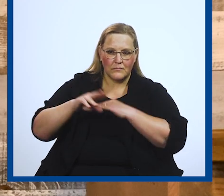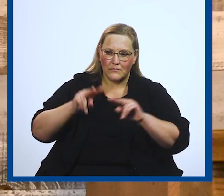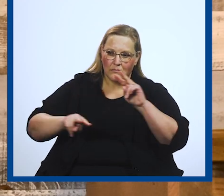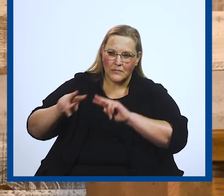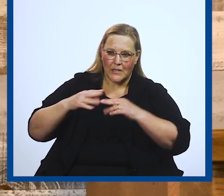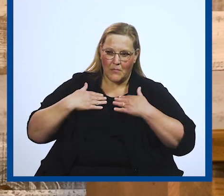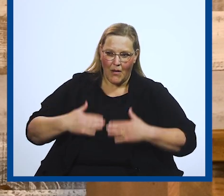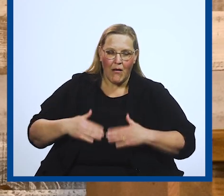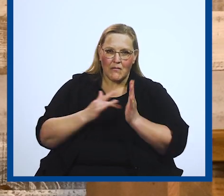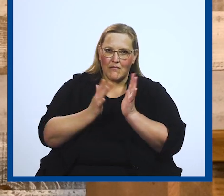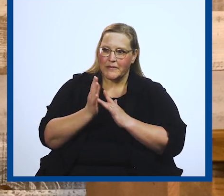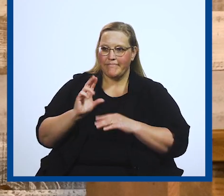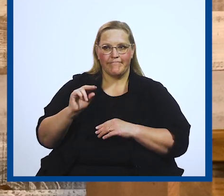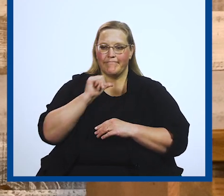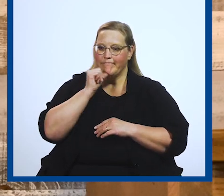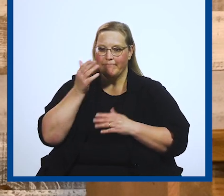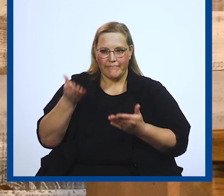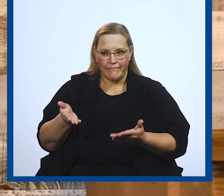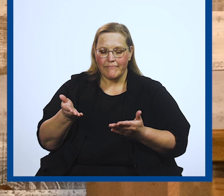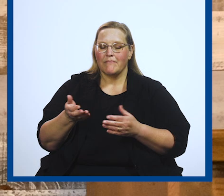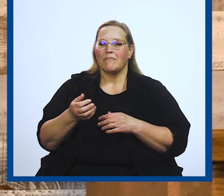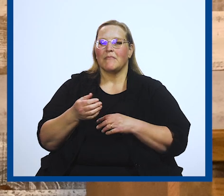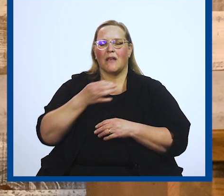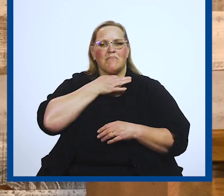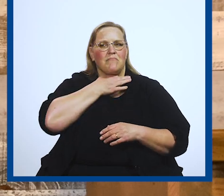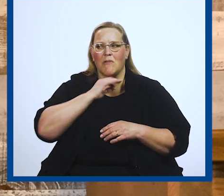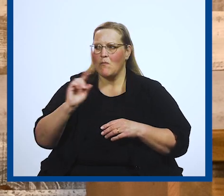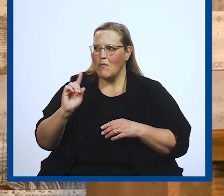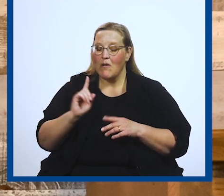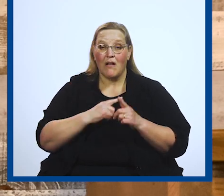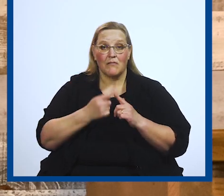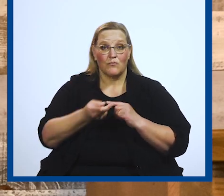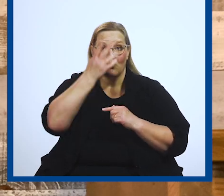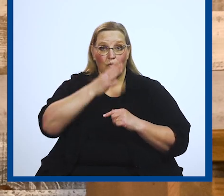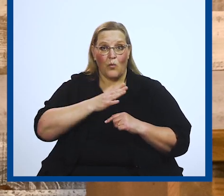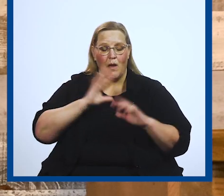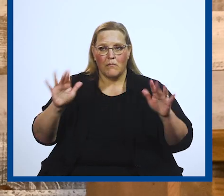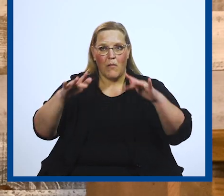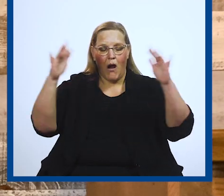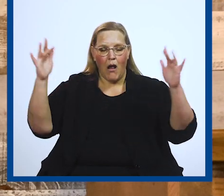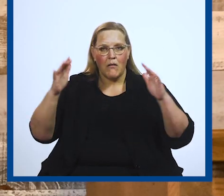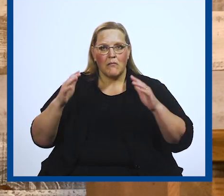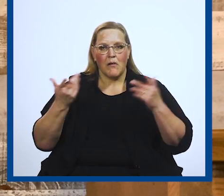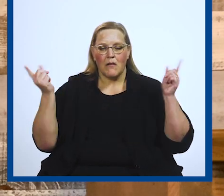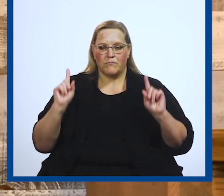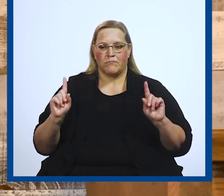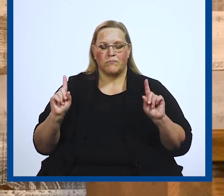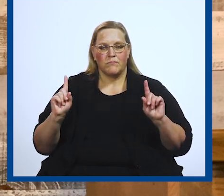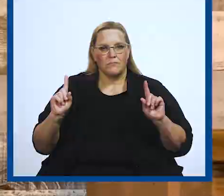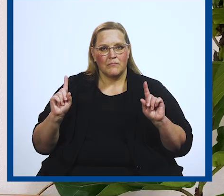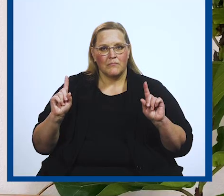find the body of the Lord Jesus. While they were wondering about this, suddenly 2 men in clothes that gleamed like lightning stood beside